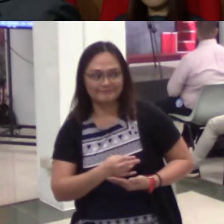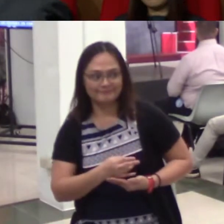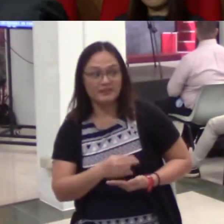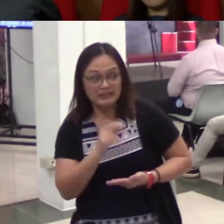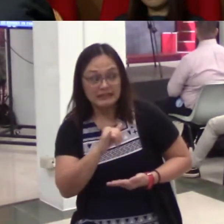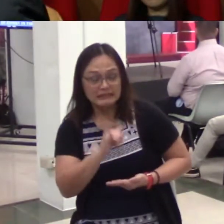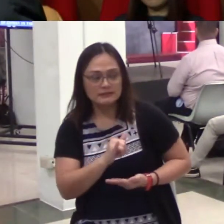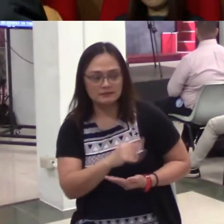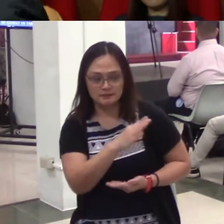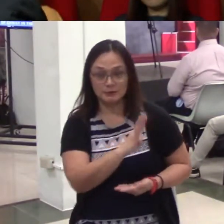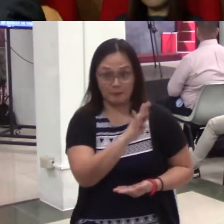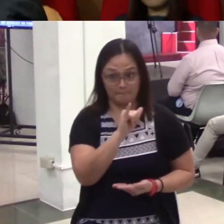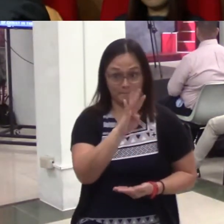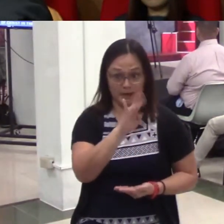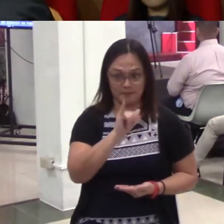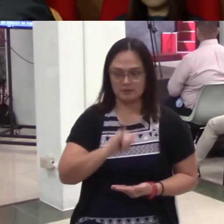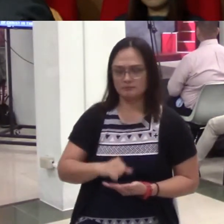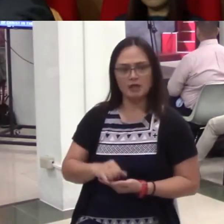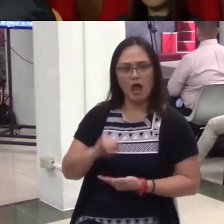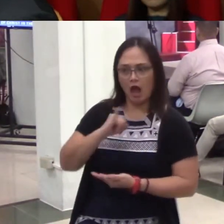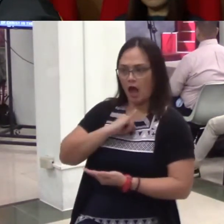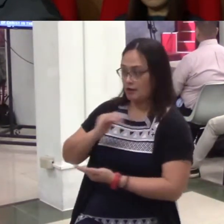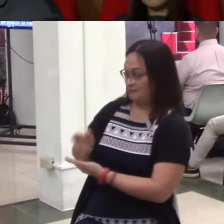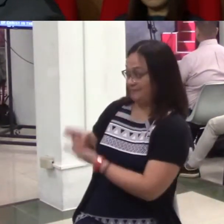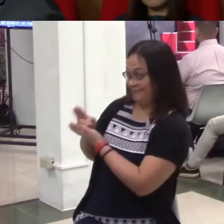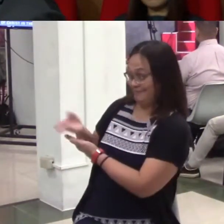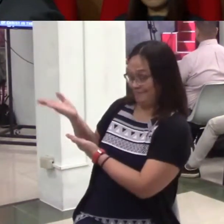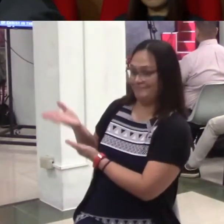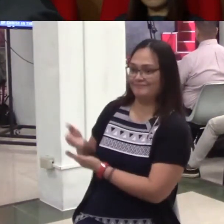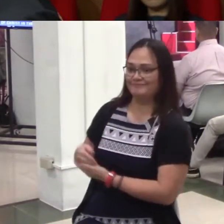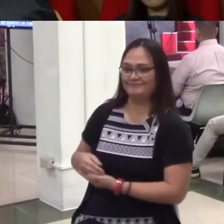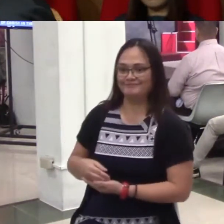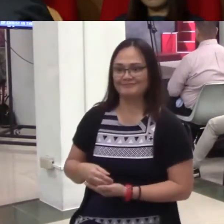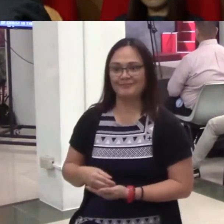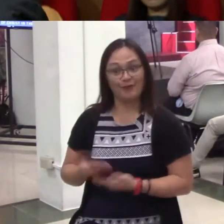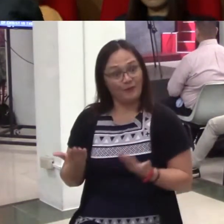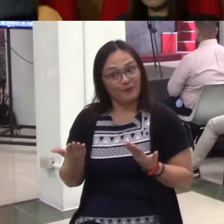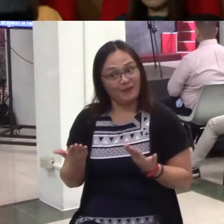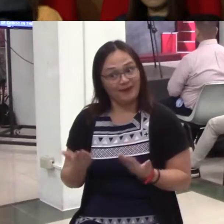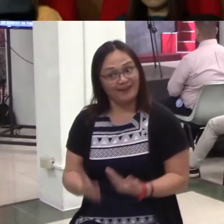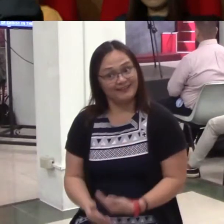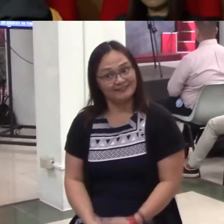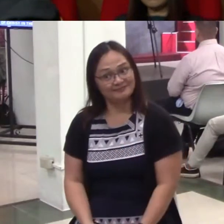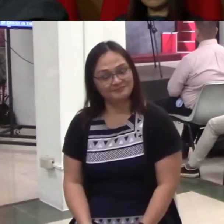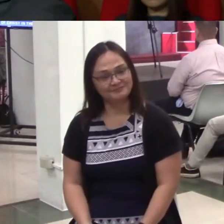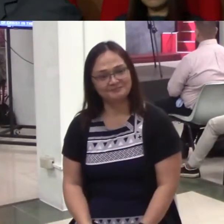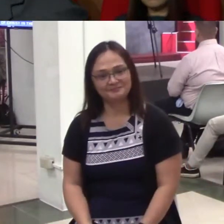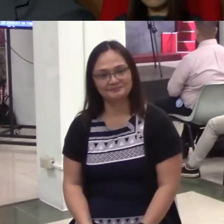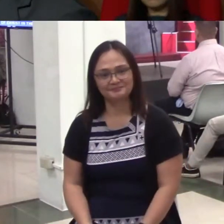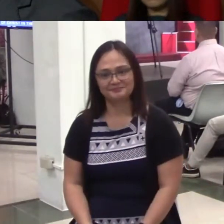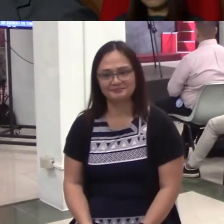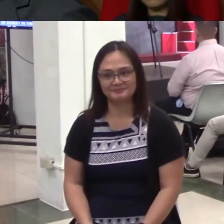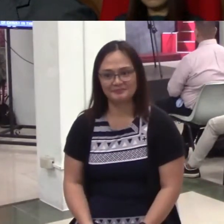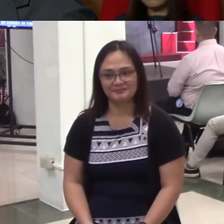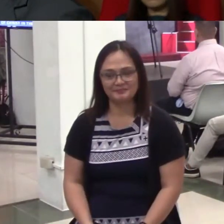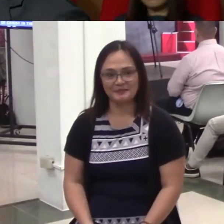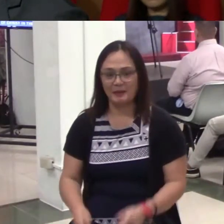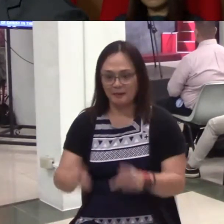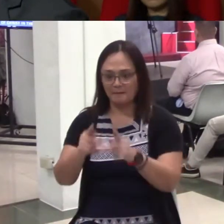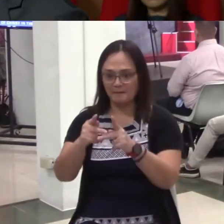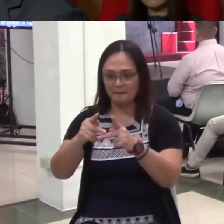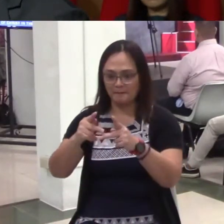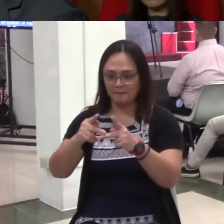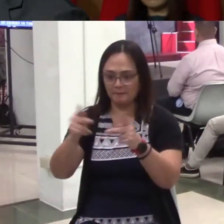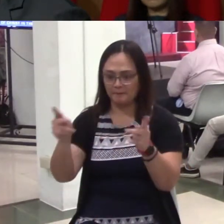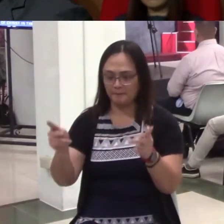Mga kapatid, hindi yun dahil dito eh. Sapakat palagi kong sinasabi, whatever